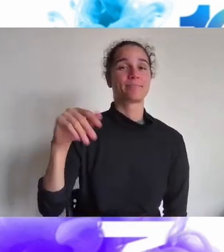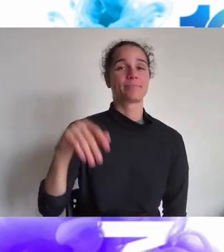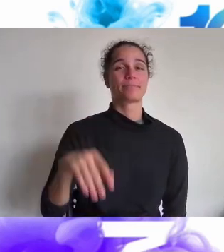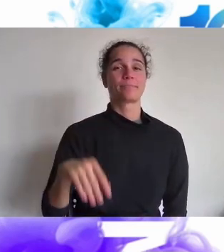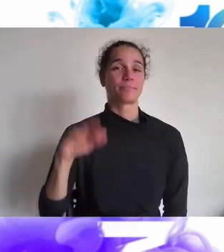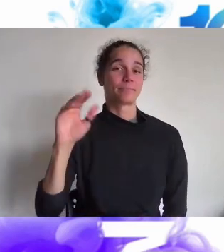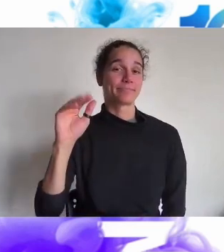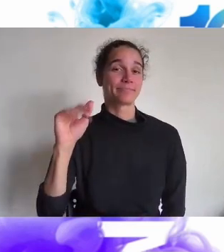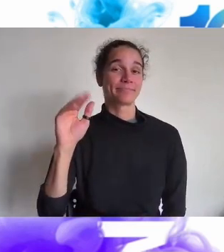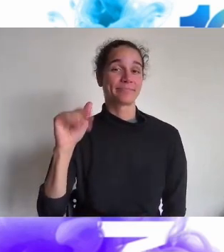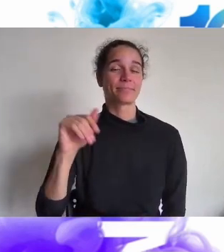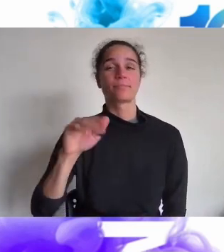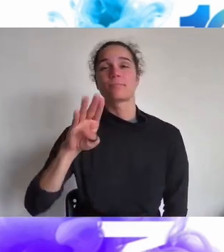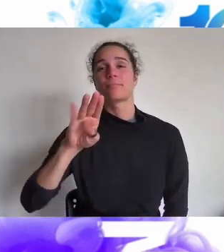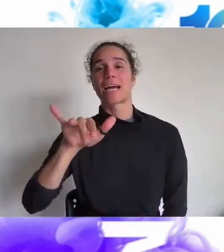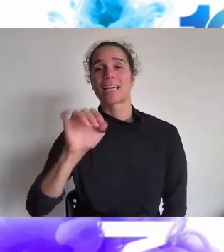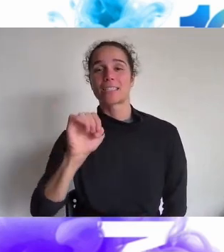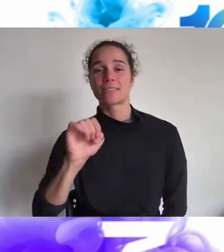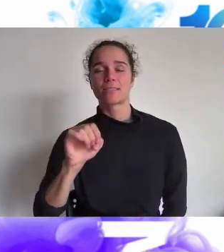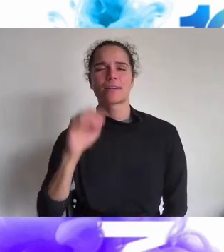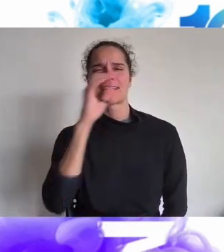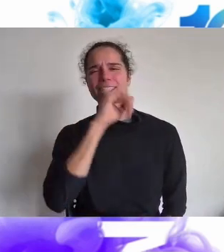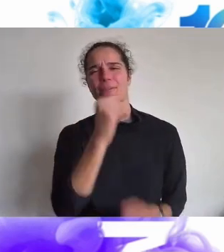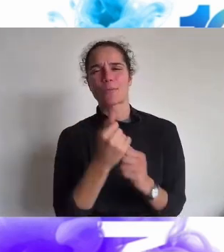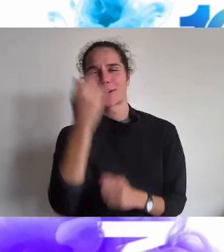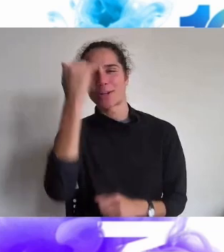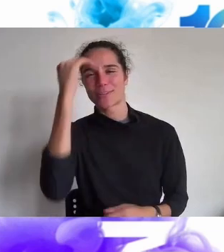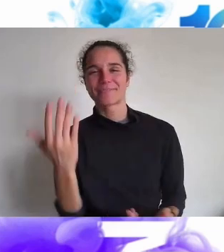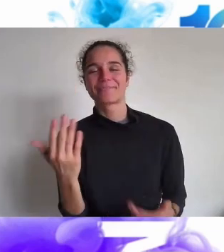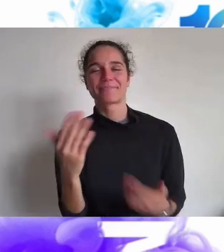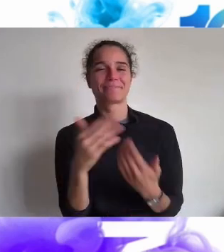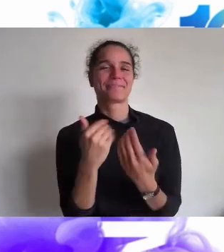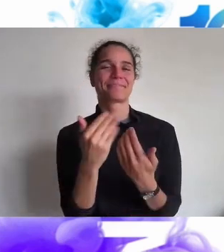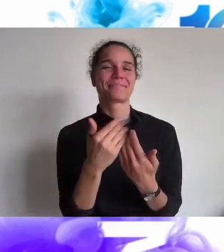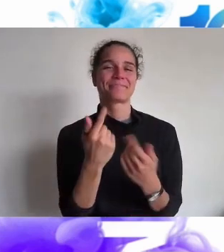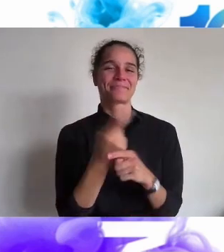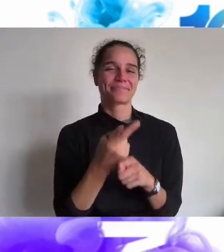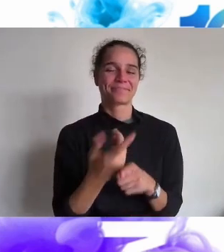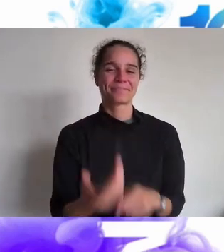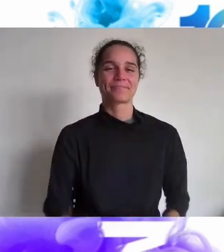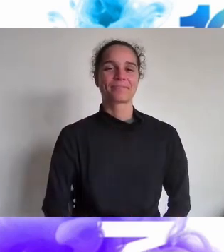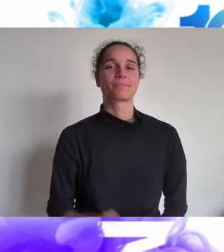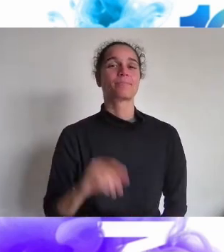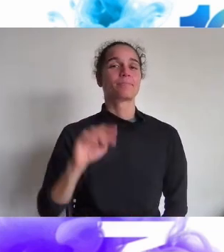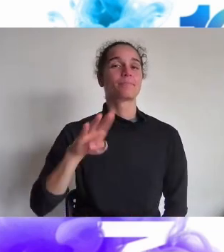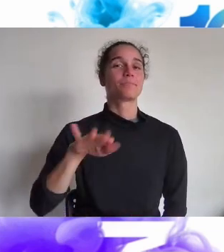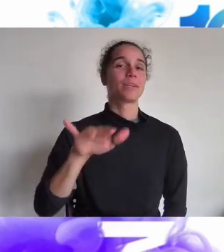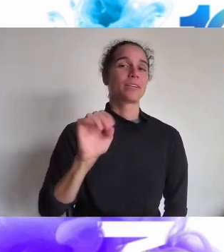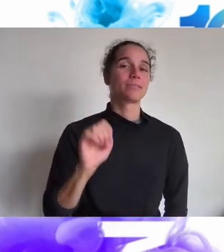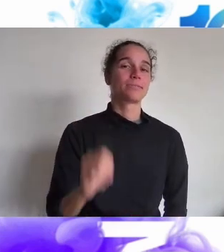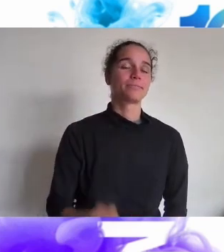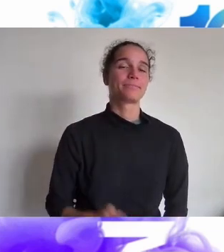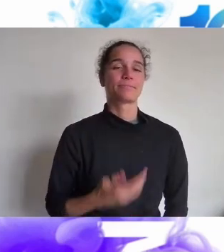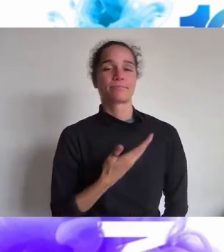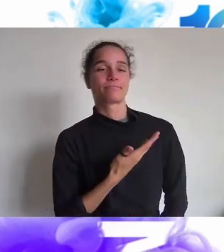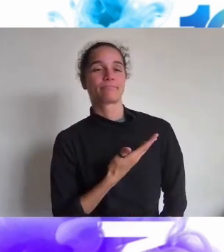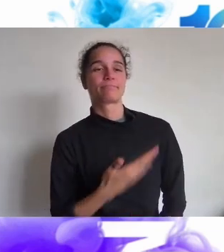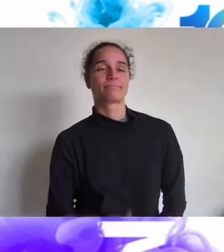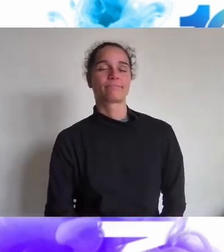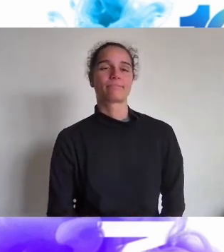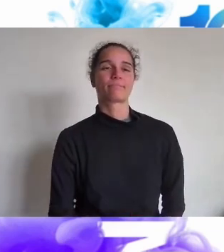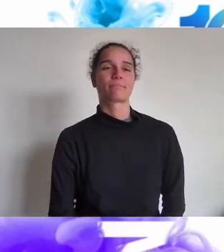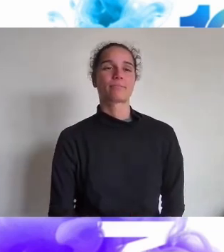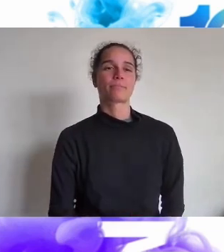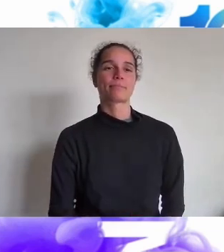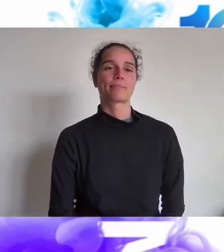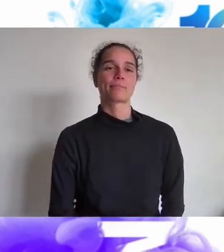Bye. Right. I guess everyone knows that. It's very easy. Bye. It's very easy. Then my